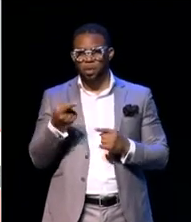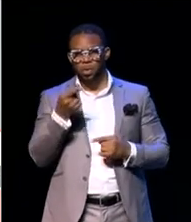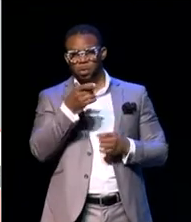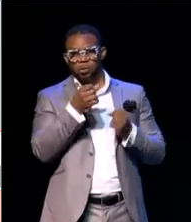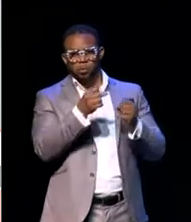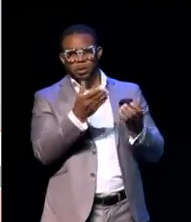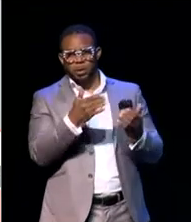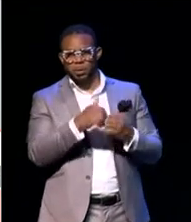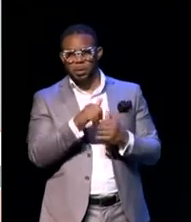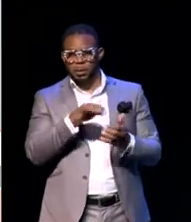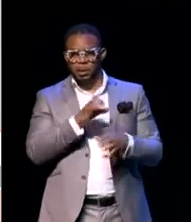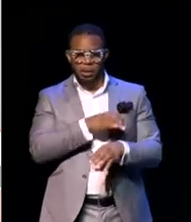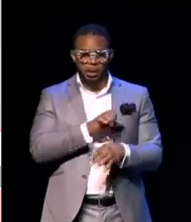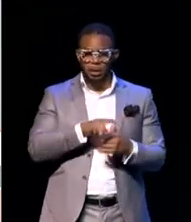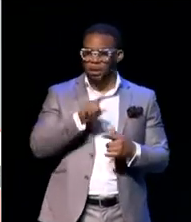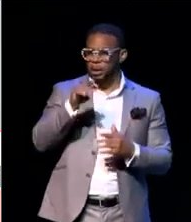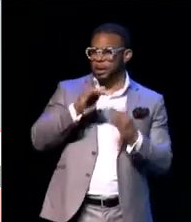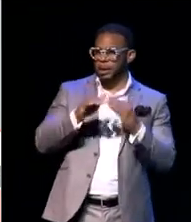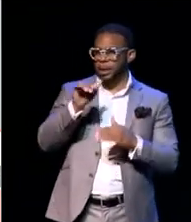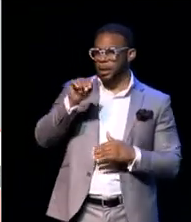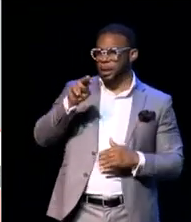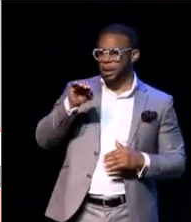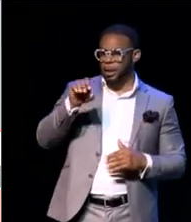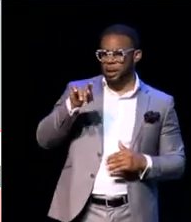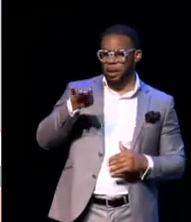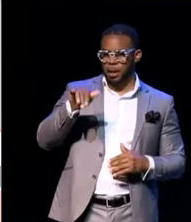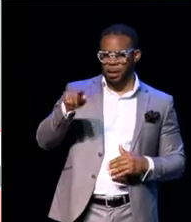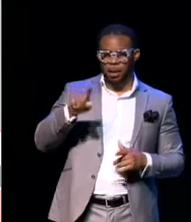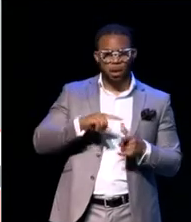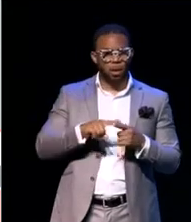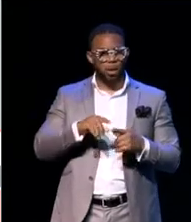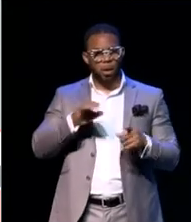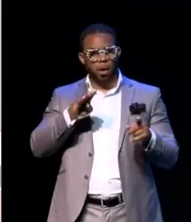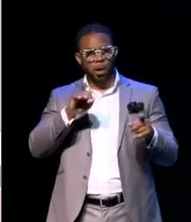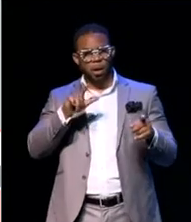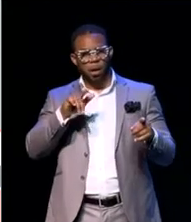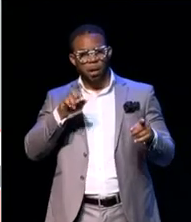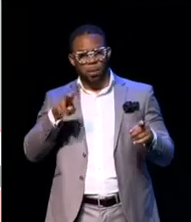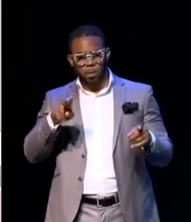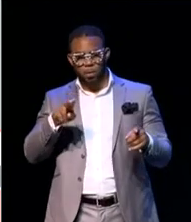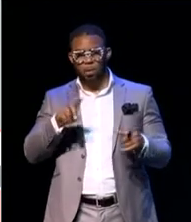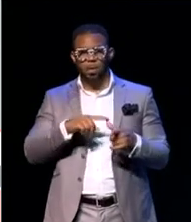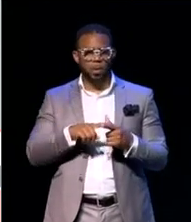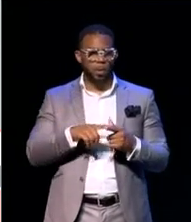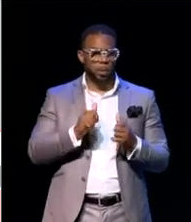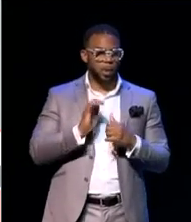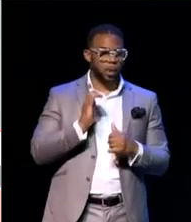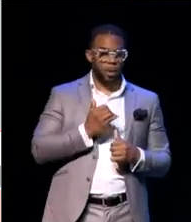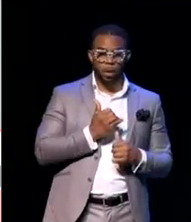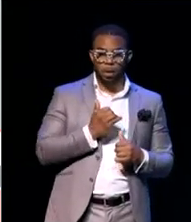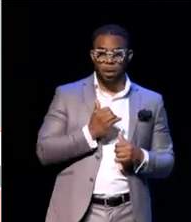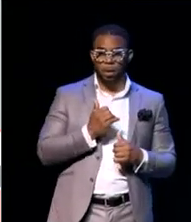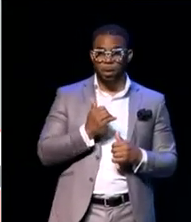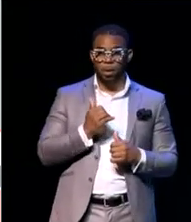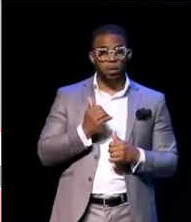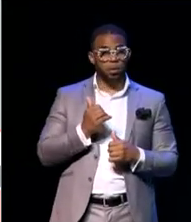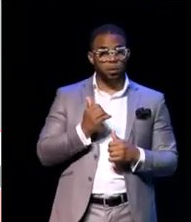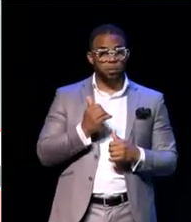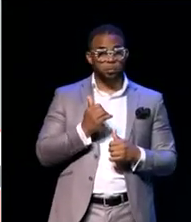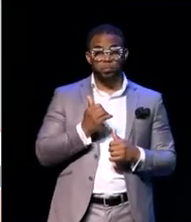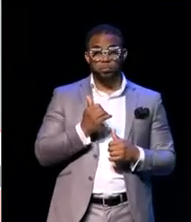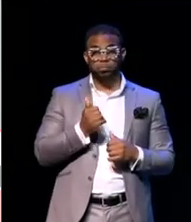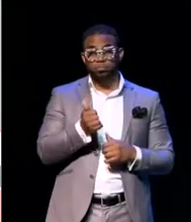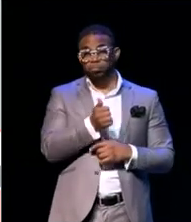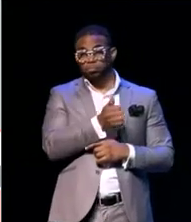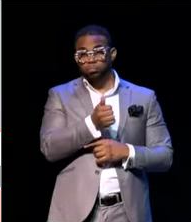the street here with this clinic, or in downtown Anacostia, or at Ballou, or with our mobile health, taking